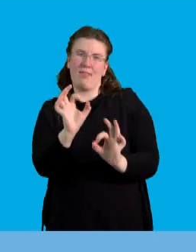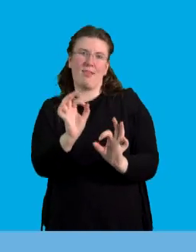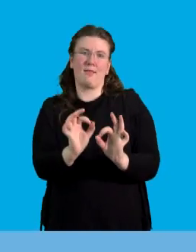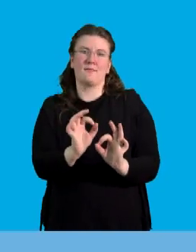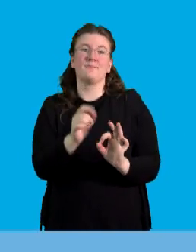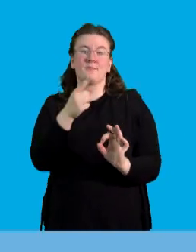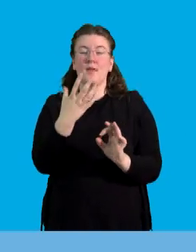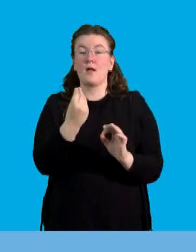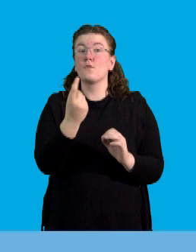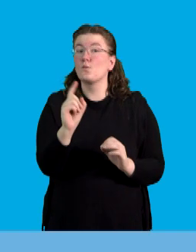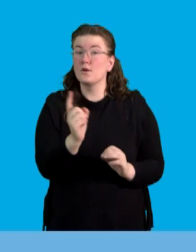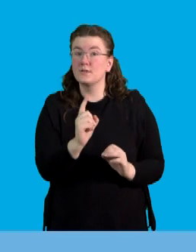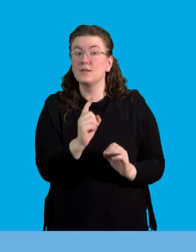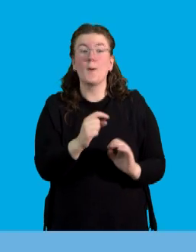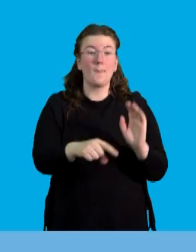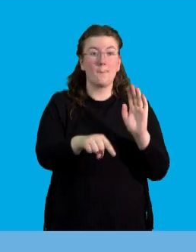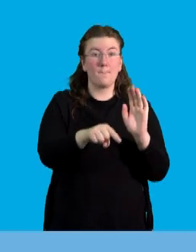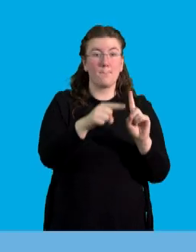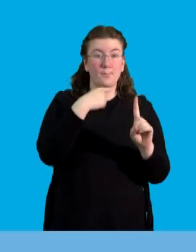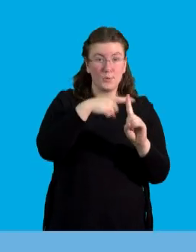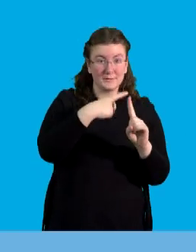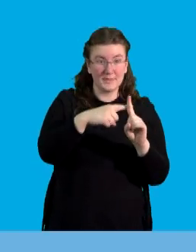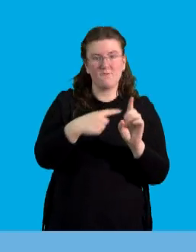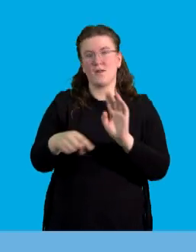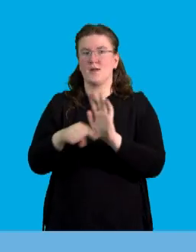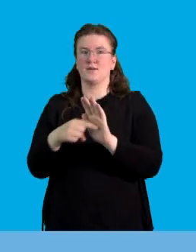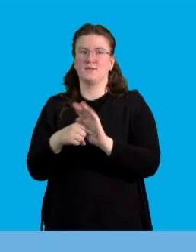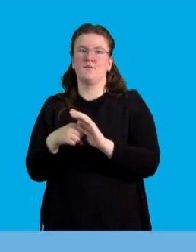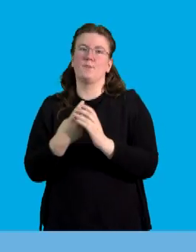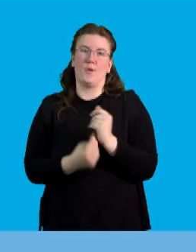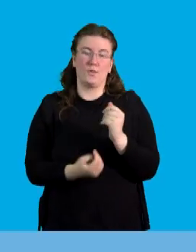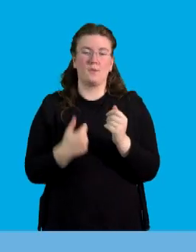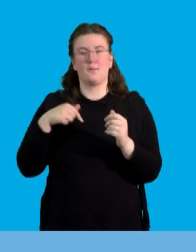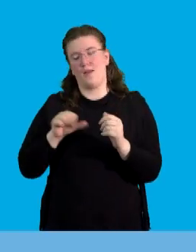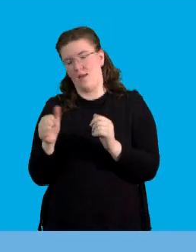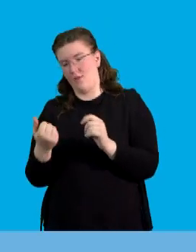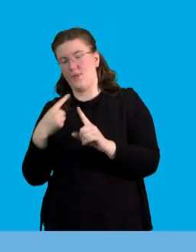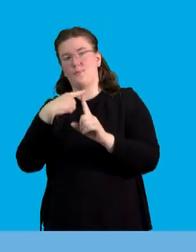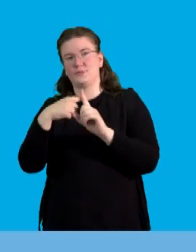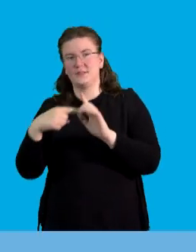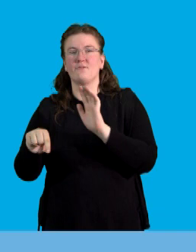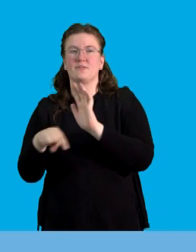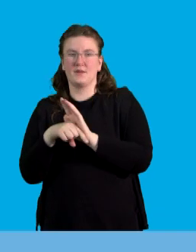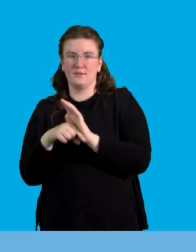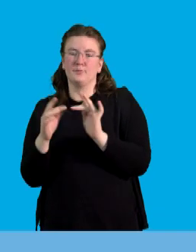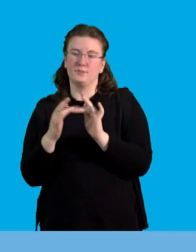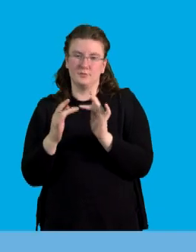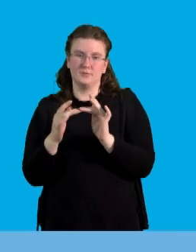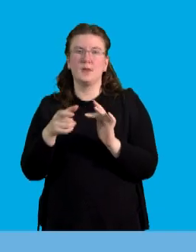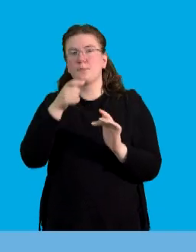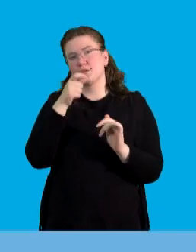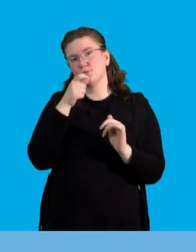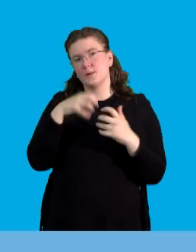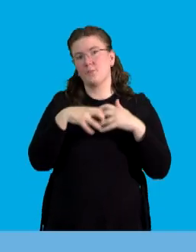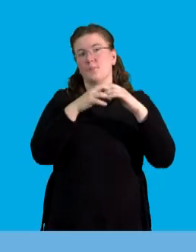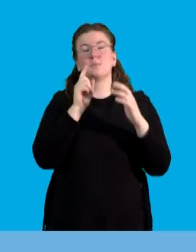of a positive terminal and a negative terminal. If I connect another positive and a negative terminal, that makes up a battery. However, this